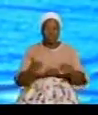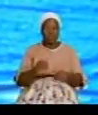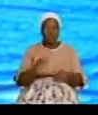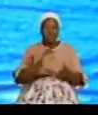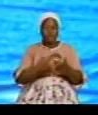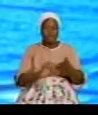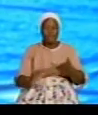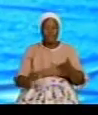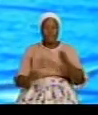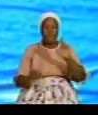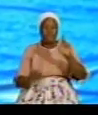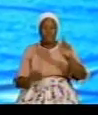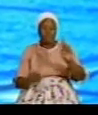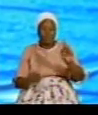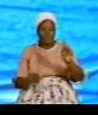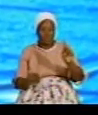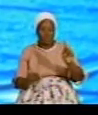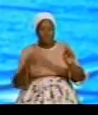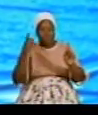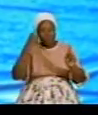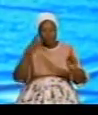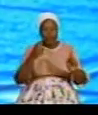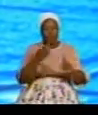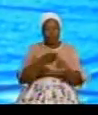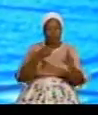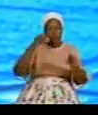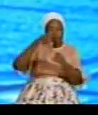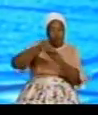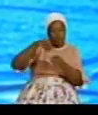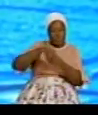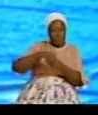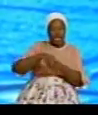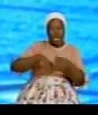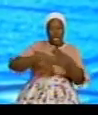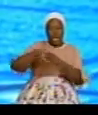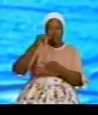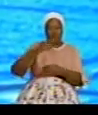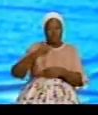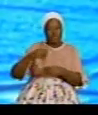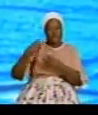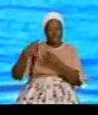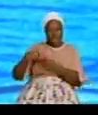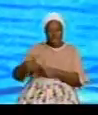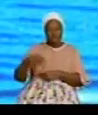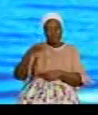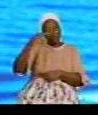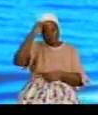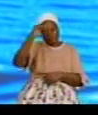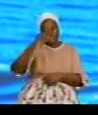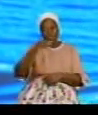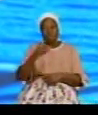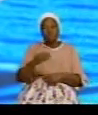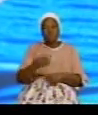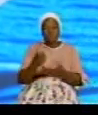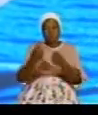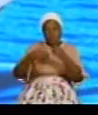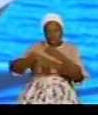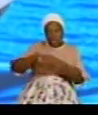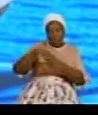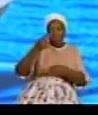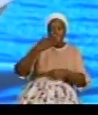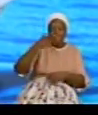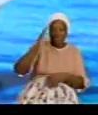Verse 21, for from within, out of the heart of men, proceed evil